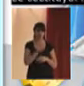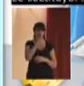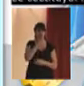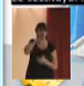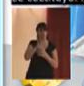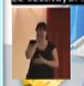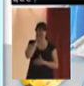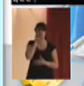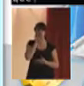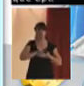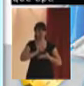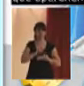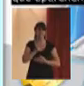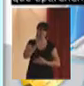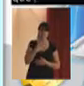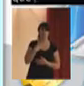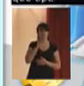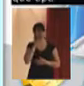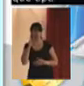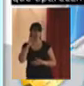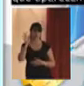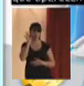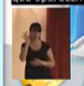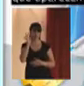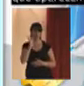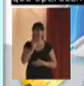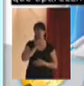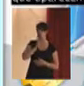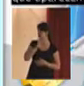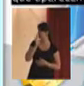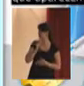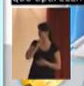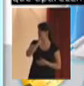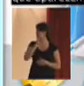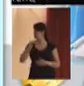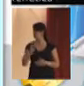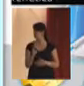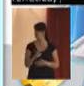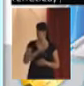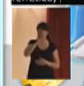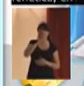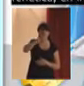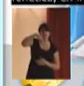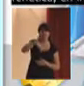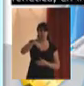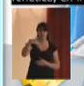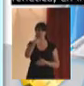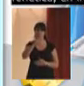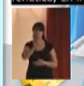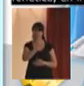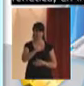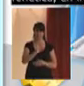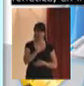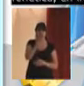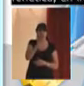dollar. They use phonetic writing, such as the letter U in English instead of U. They use pinbad.